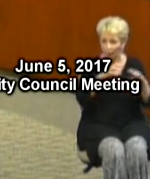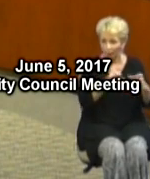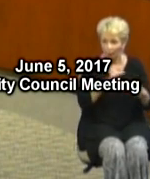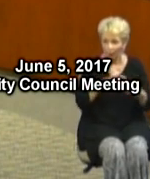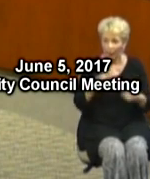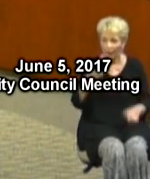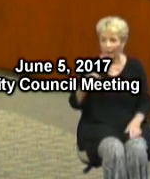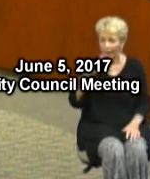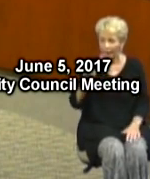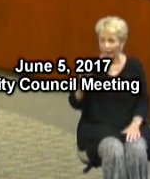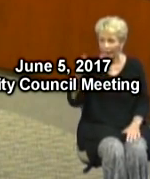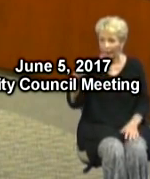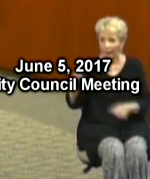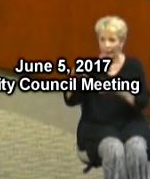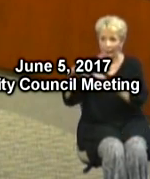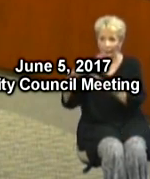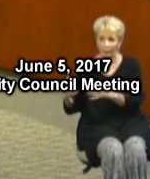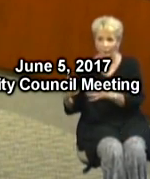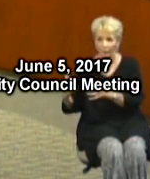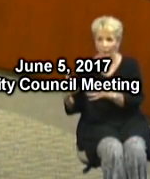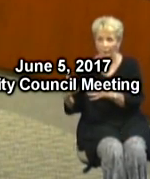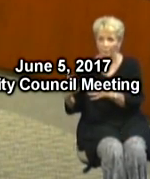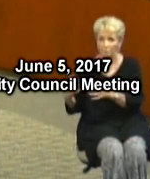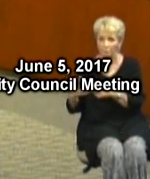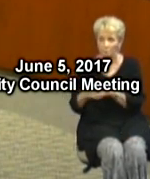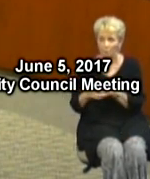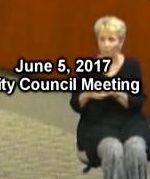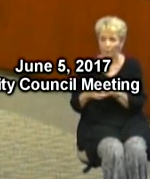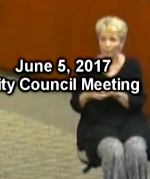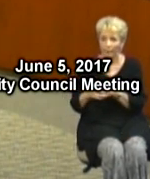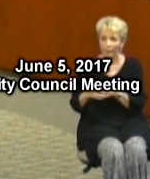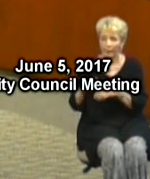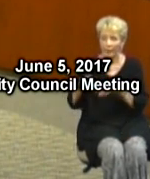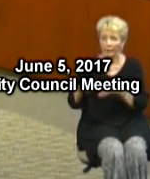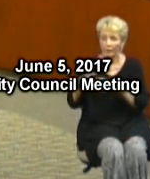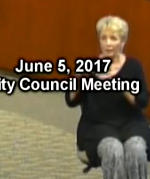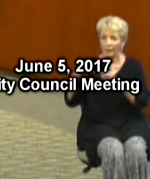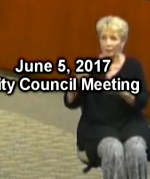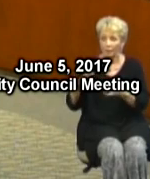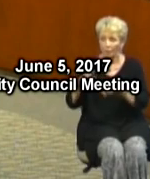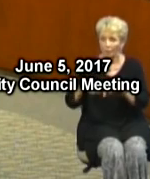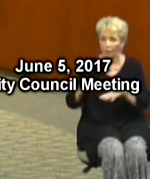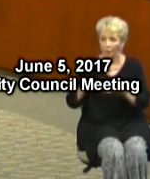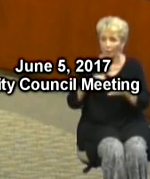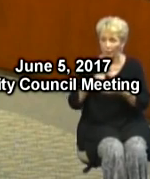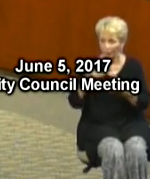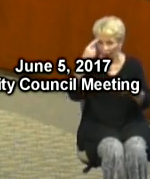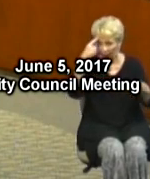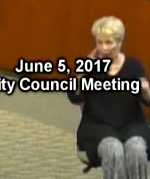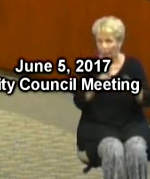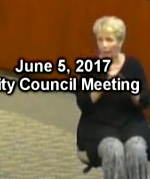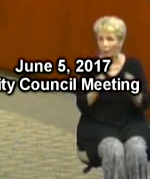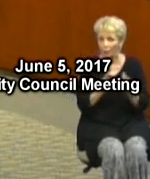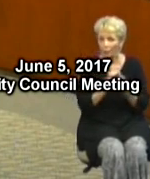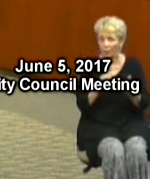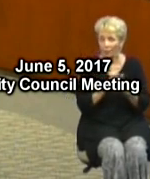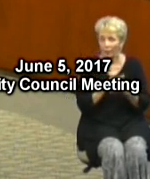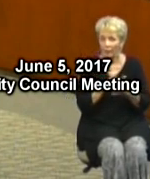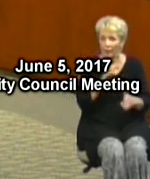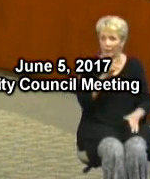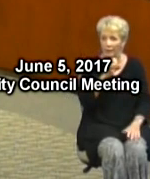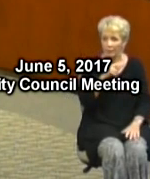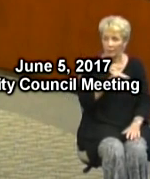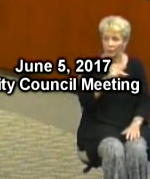to a high intensity district zoning classification based on compliance with Mission